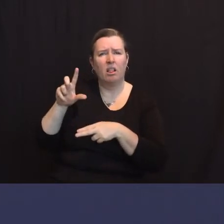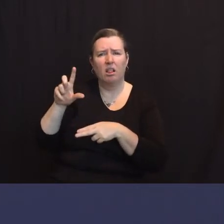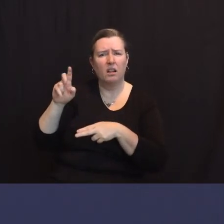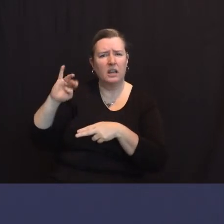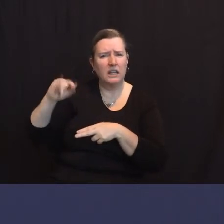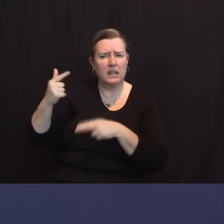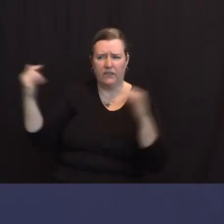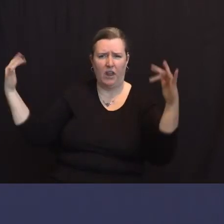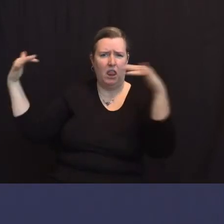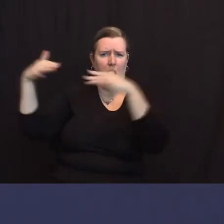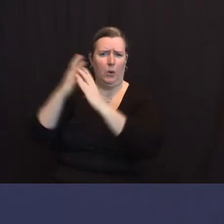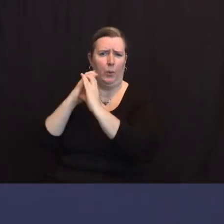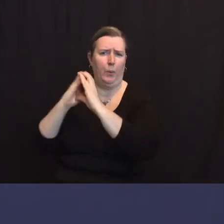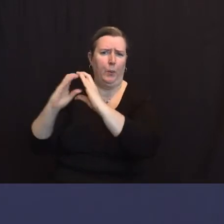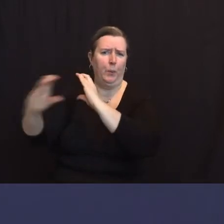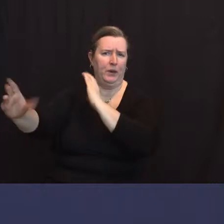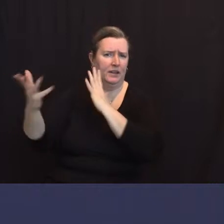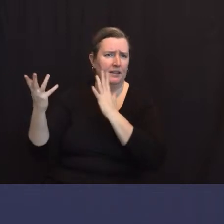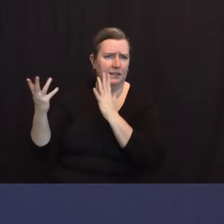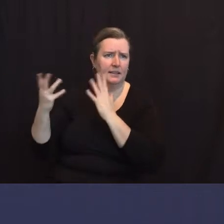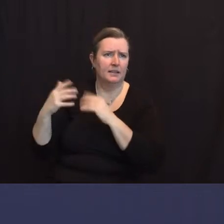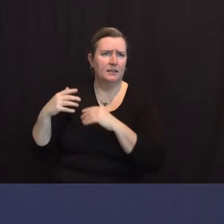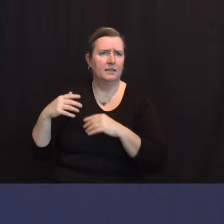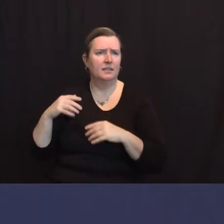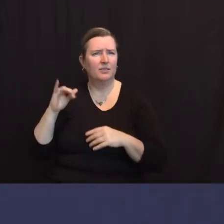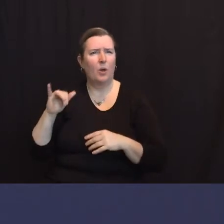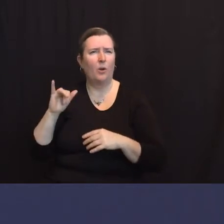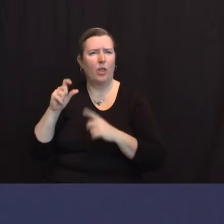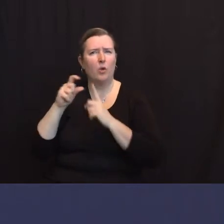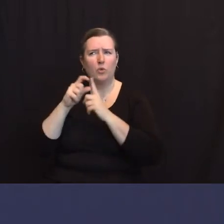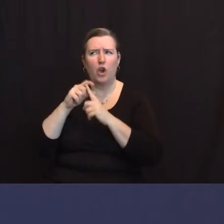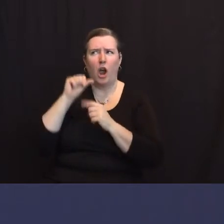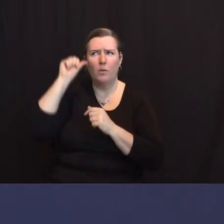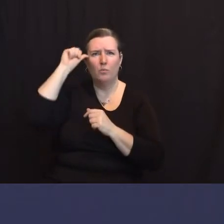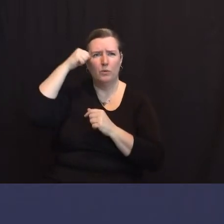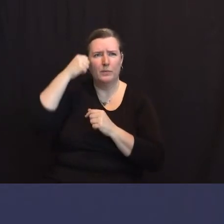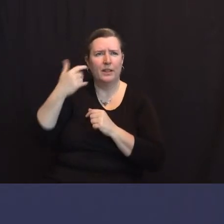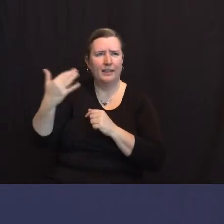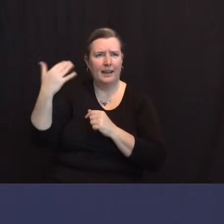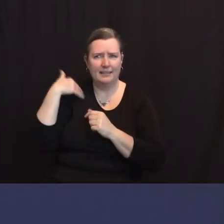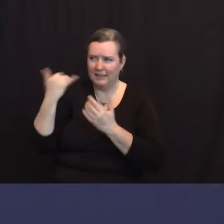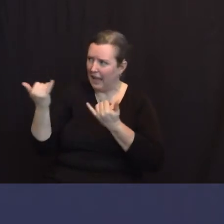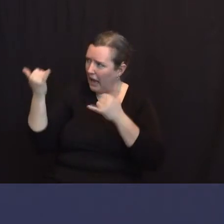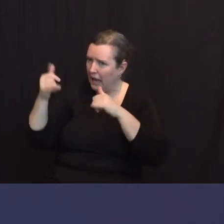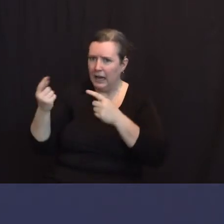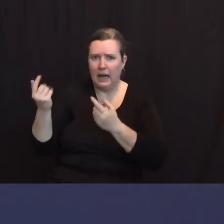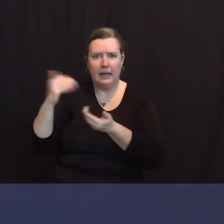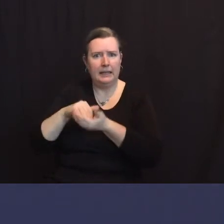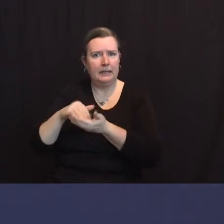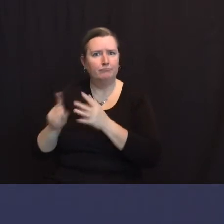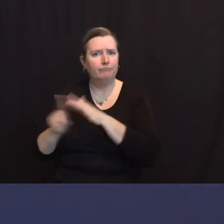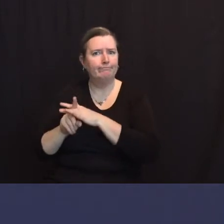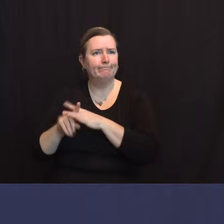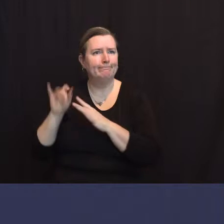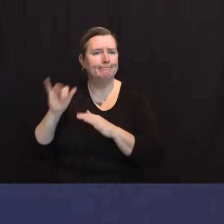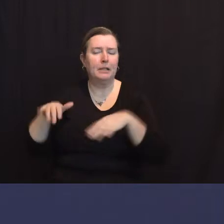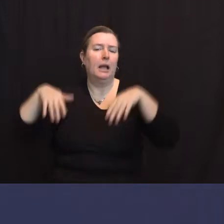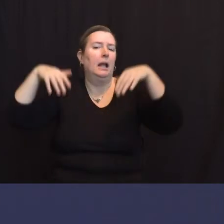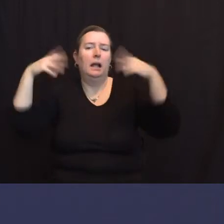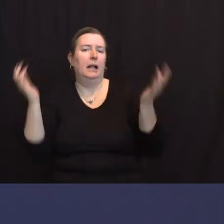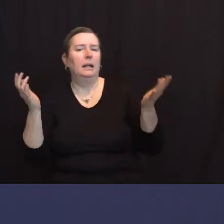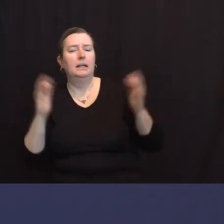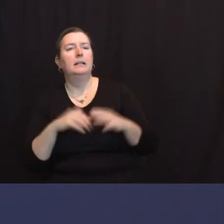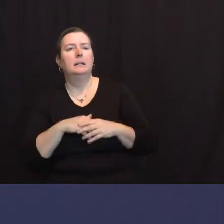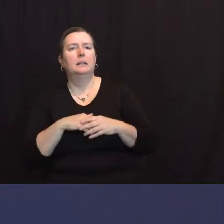and John Billich at the Port Authority was on that very topic, right? Secondly, positivity rate. I should have said this